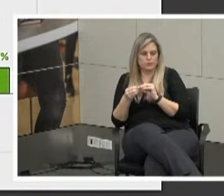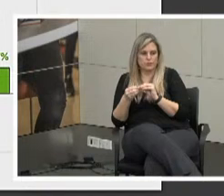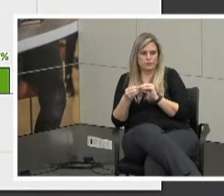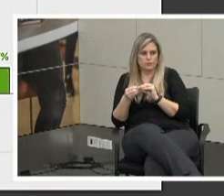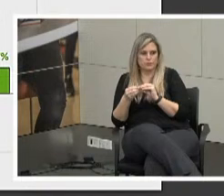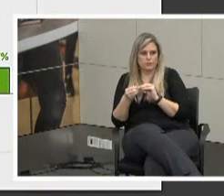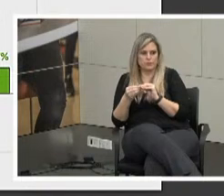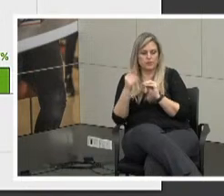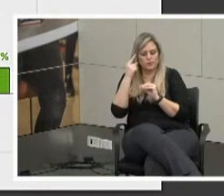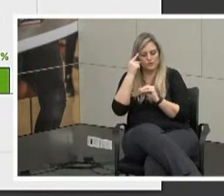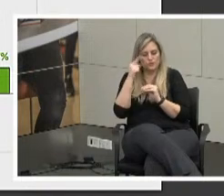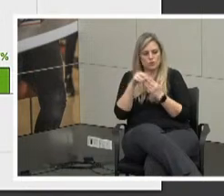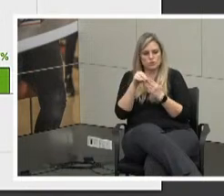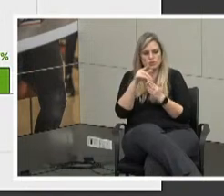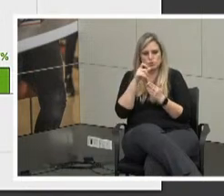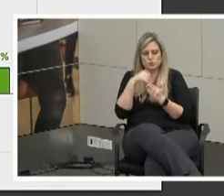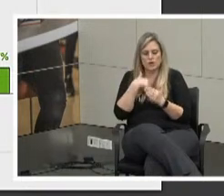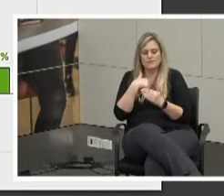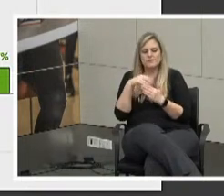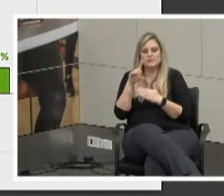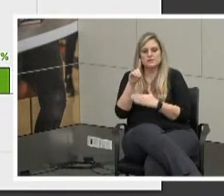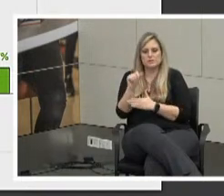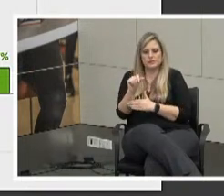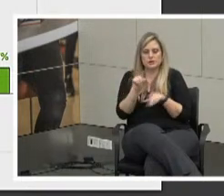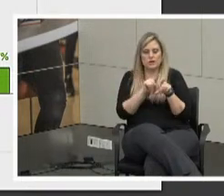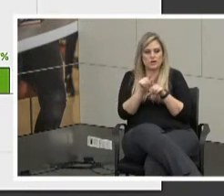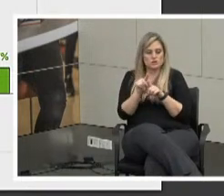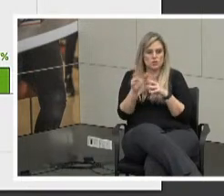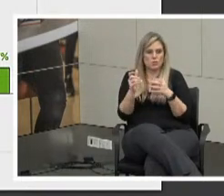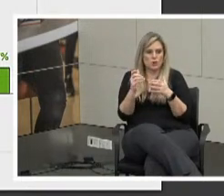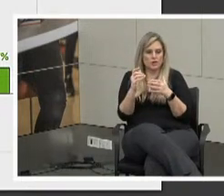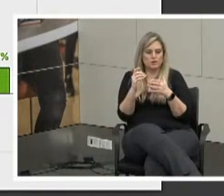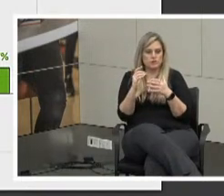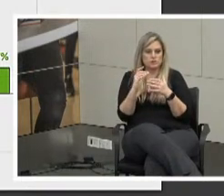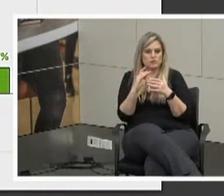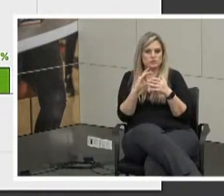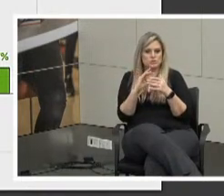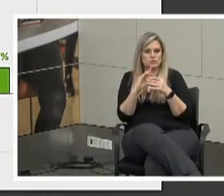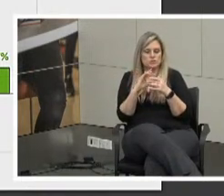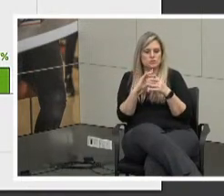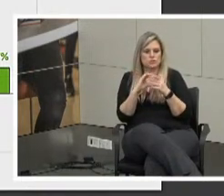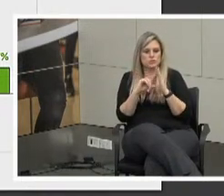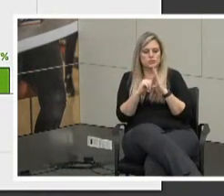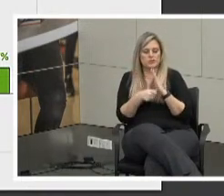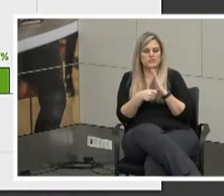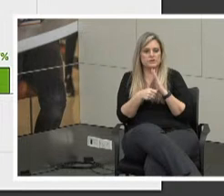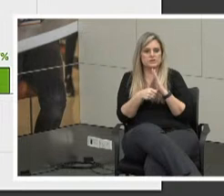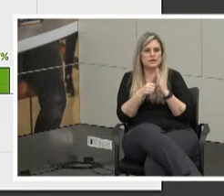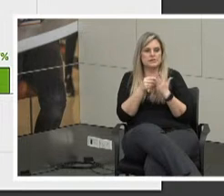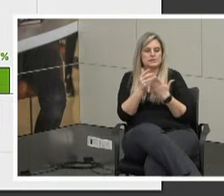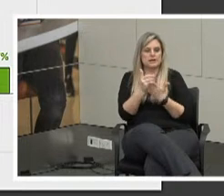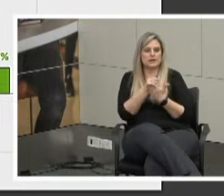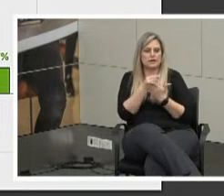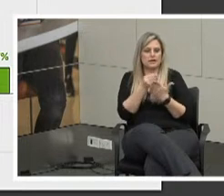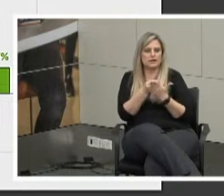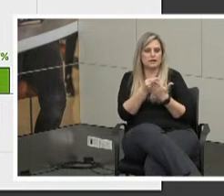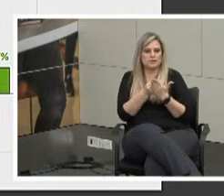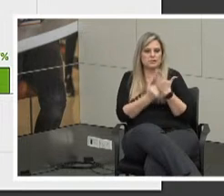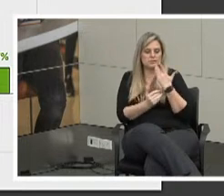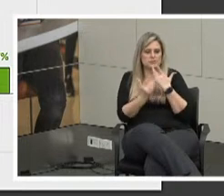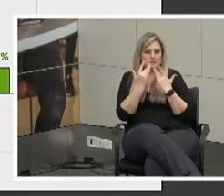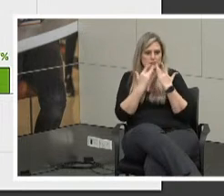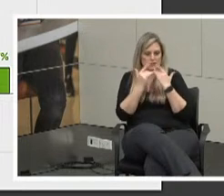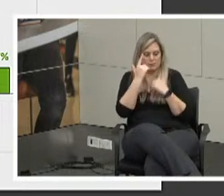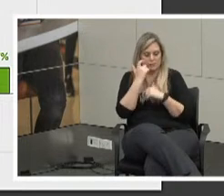with disabilities um you'll also want to bring attention to the E economically disadvantaged um